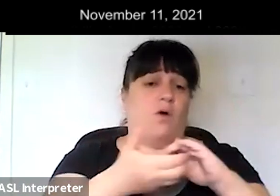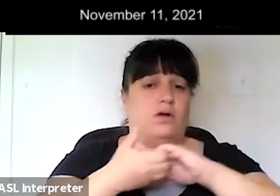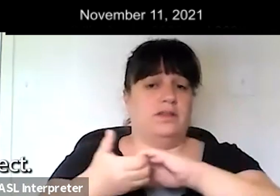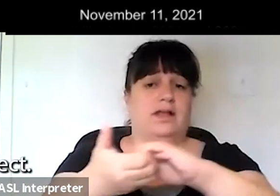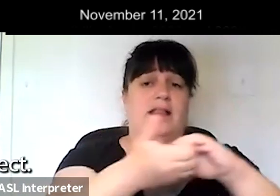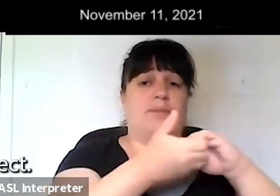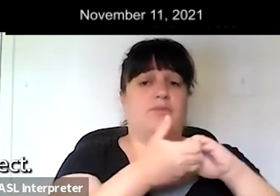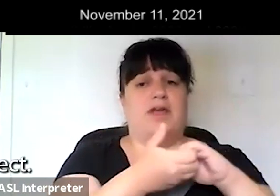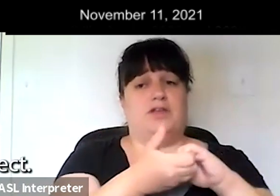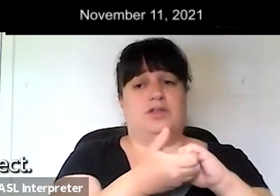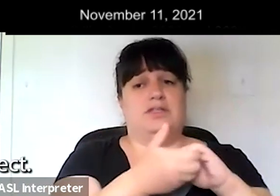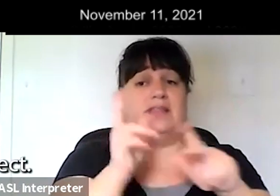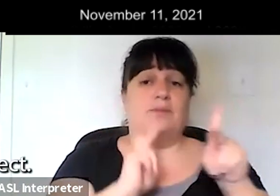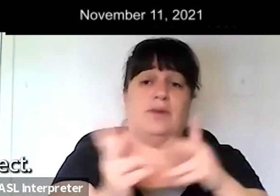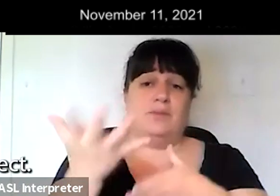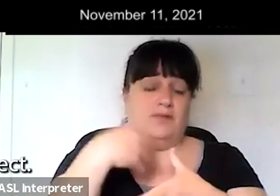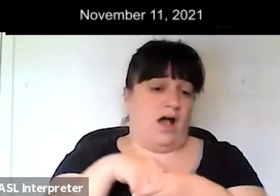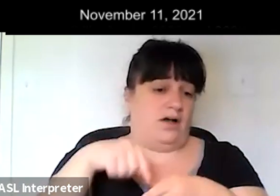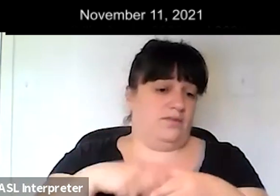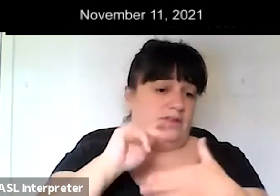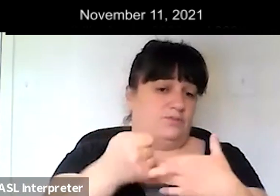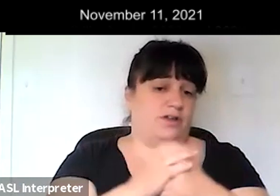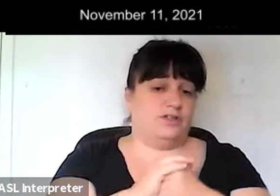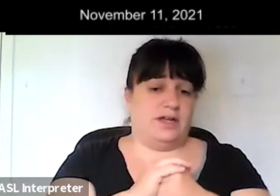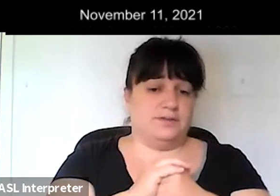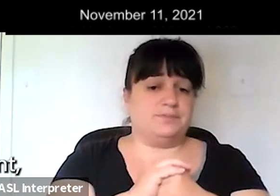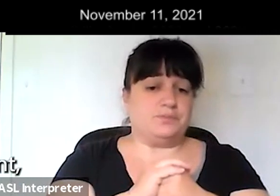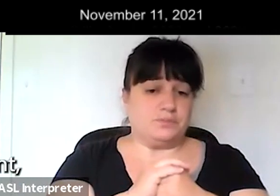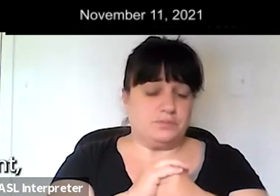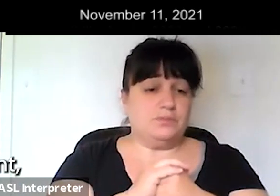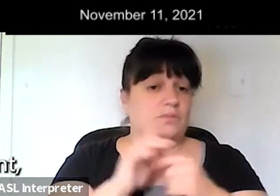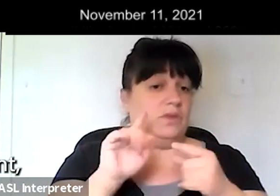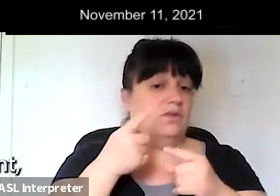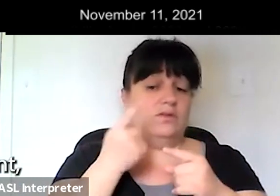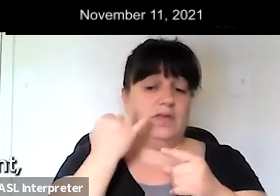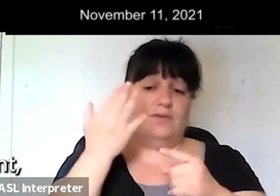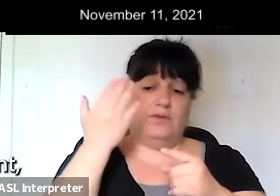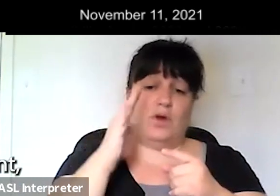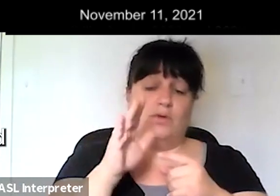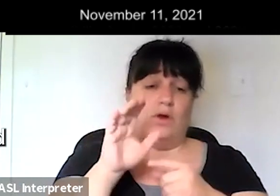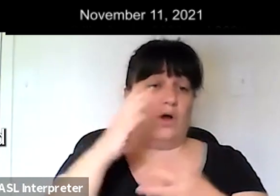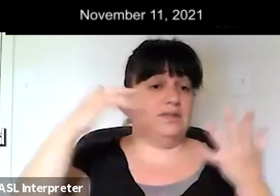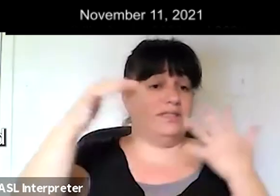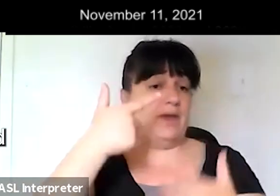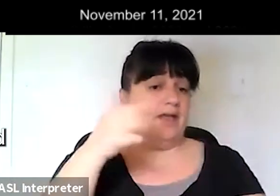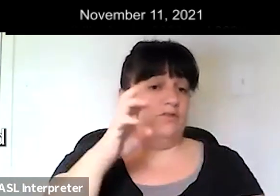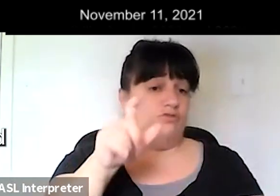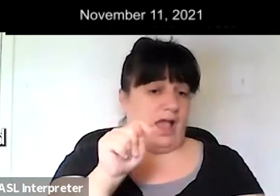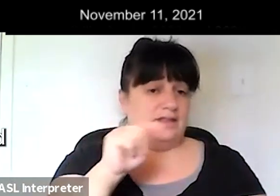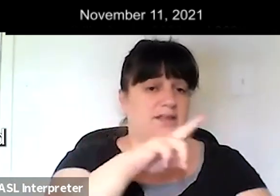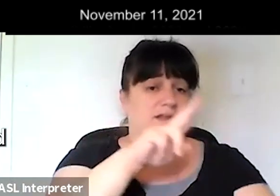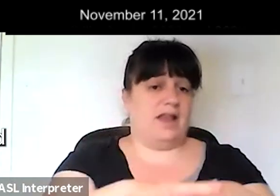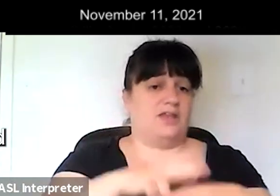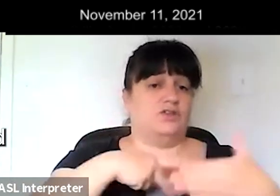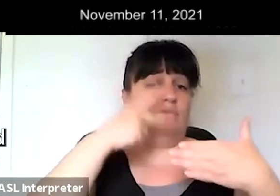collaborations and the people involved on this project. First, if you don't know about Space Grant, the national program